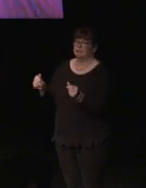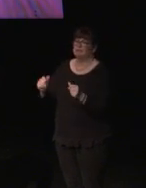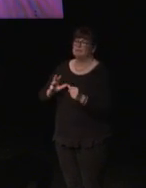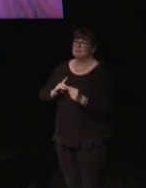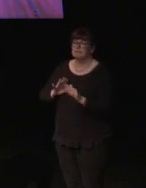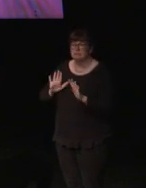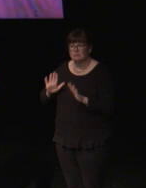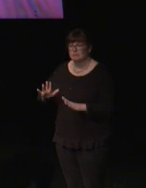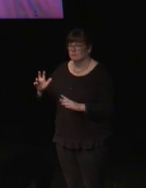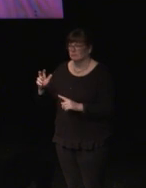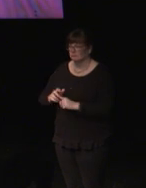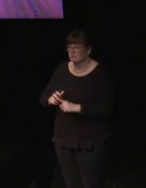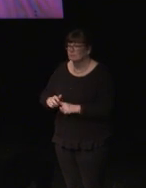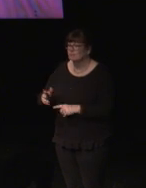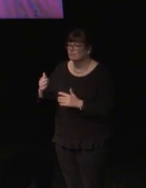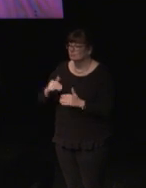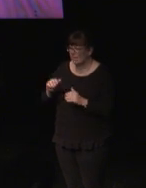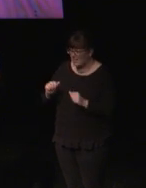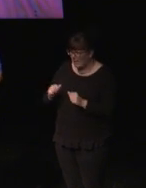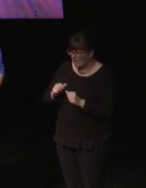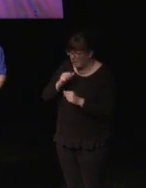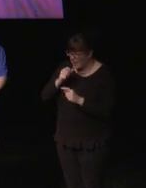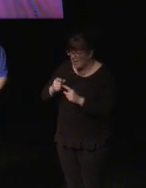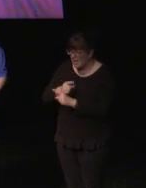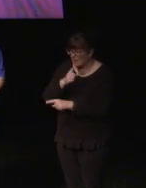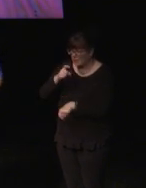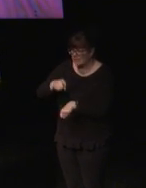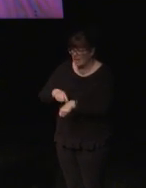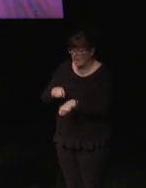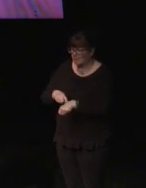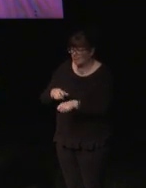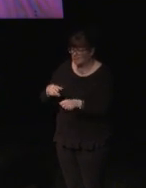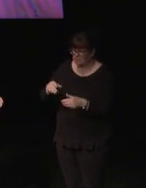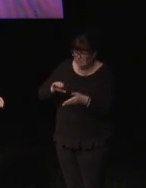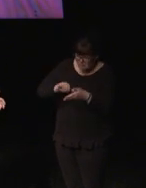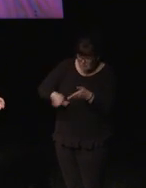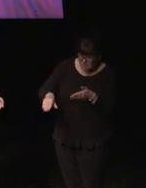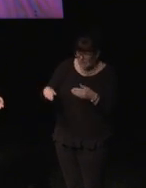stellar. And can inaccurate timing be forgiven, and can it be flexible?